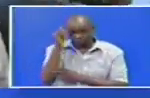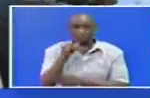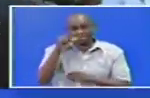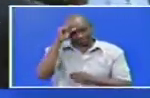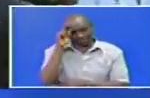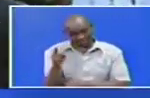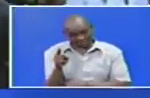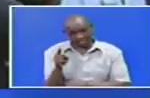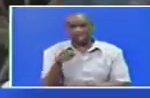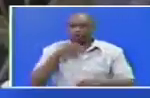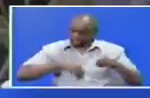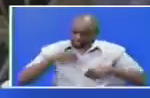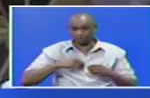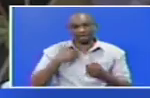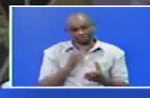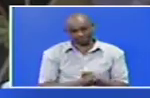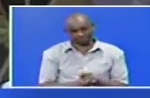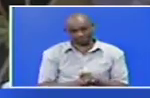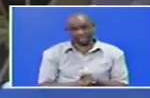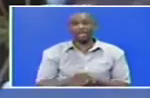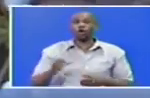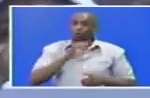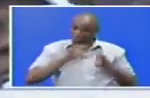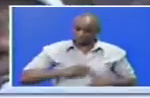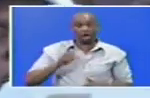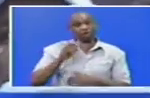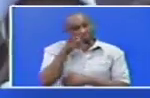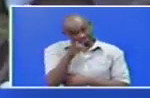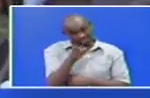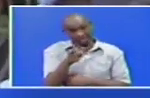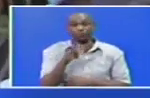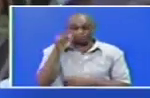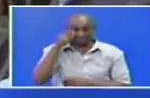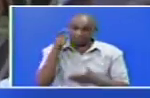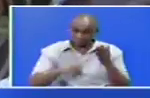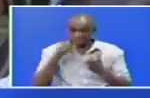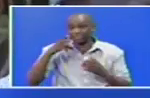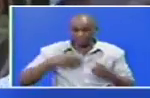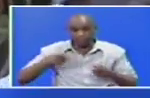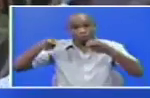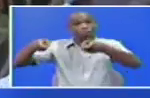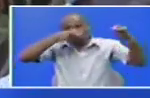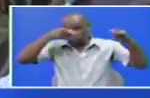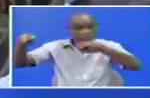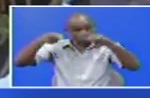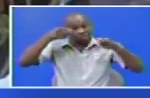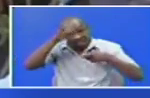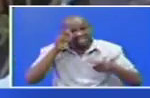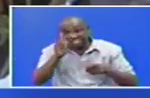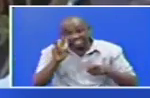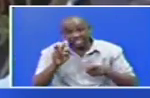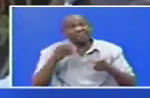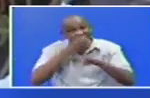government over corruption. Marwa ameenda kuambia wale watu, zile containers za bandia,